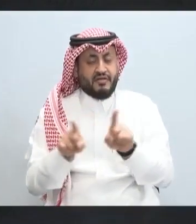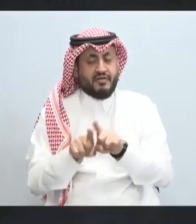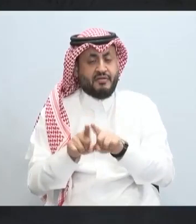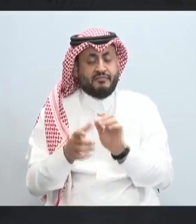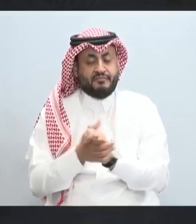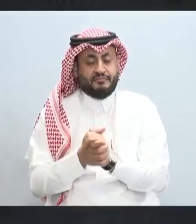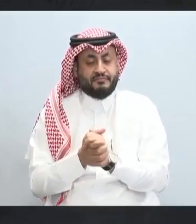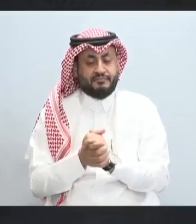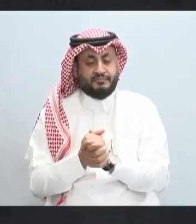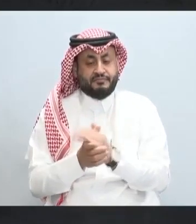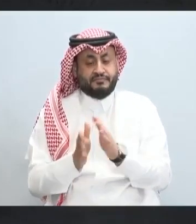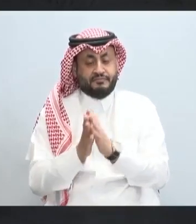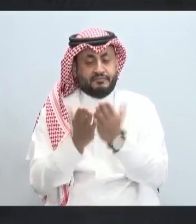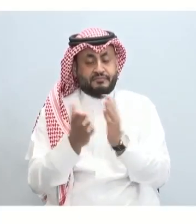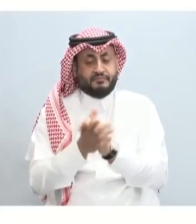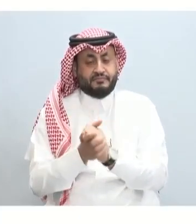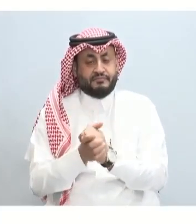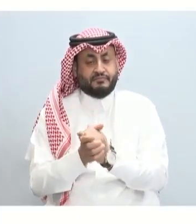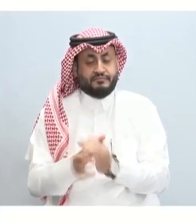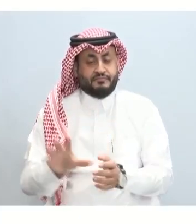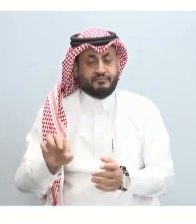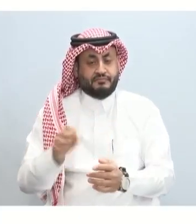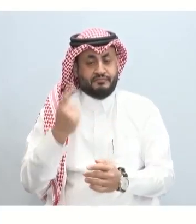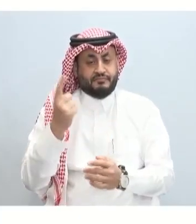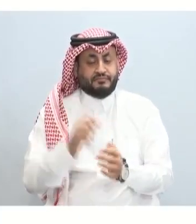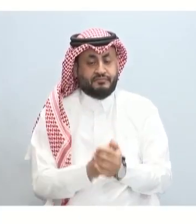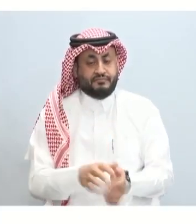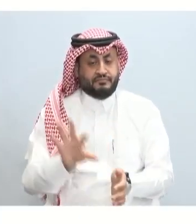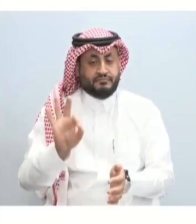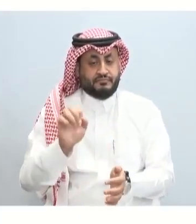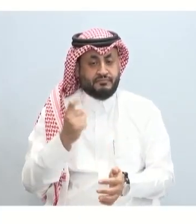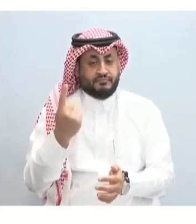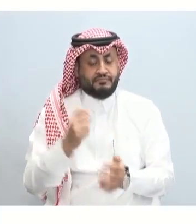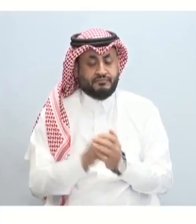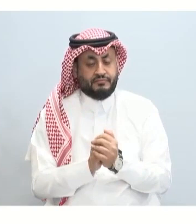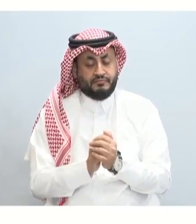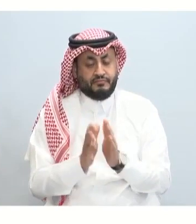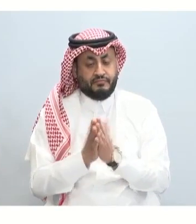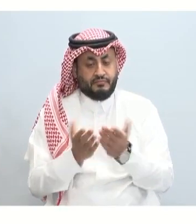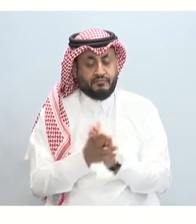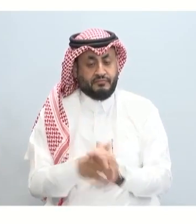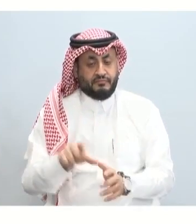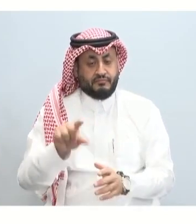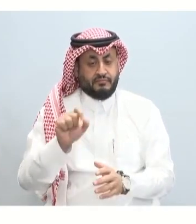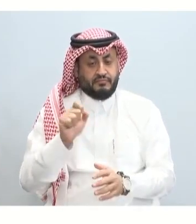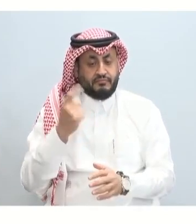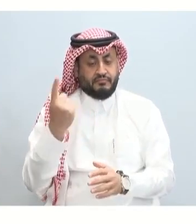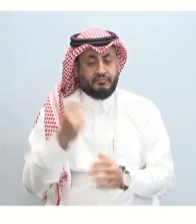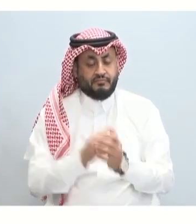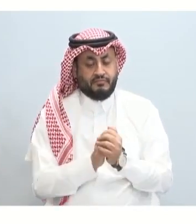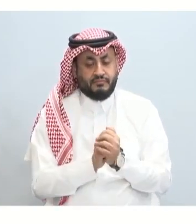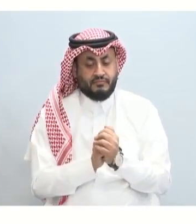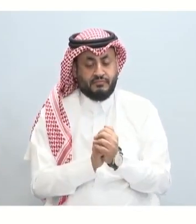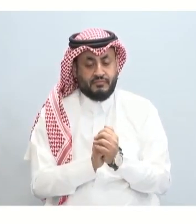in order to do this, I would like you to open your books on page 91. I would like you, please, to open your books on